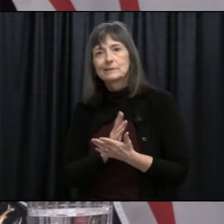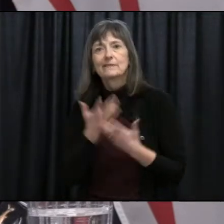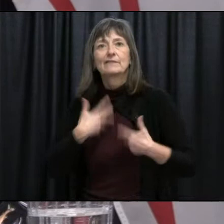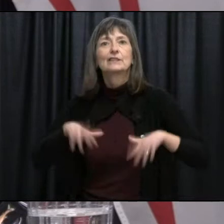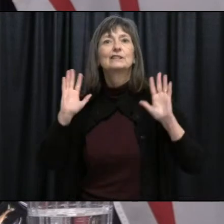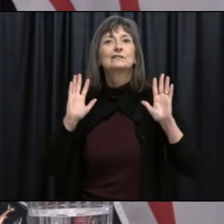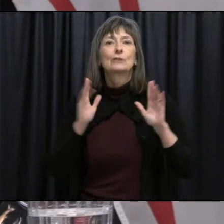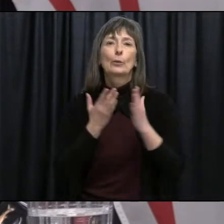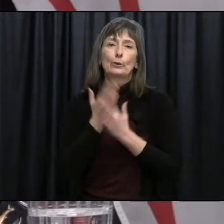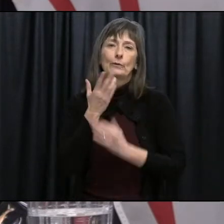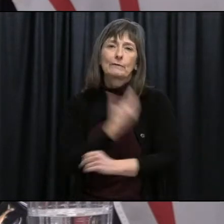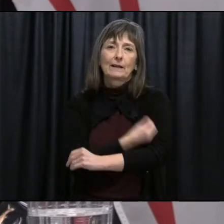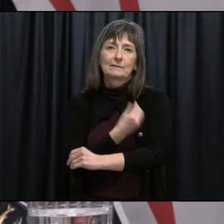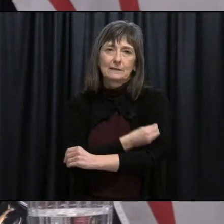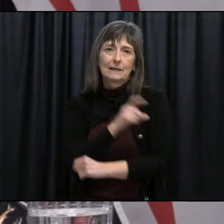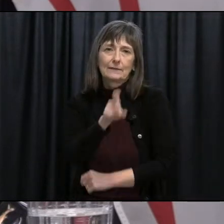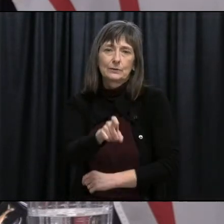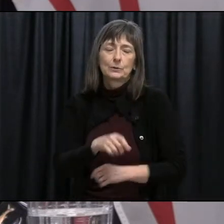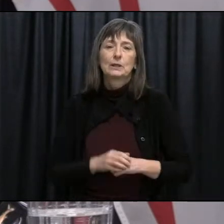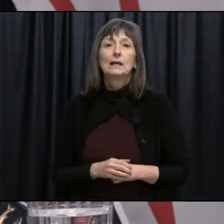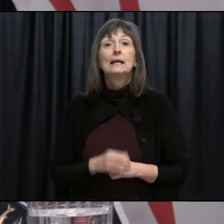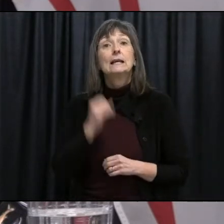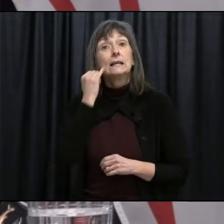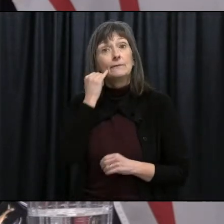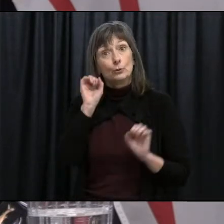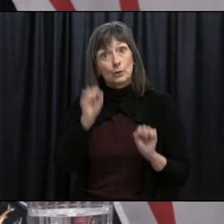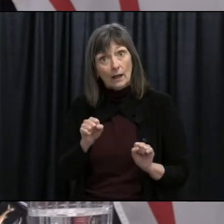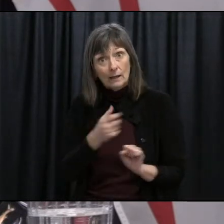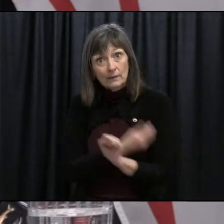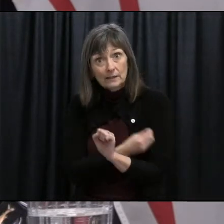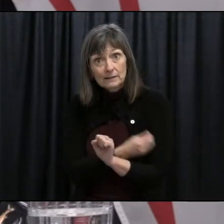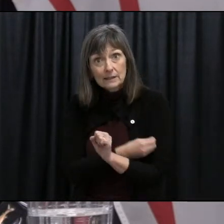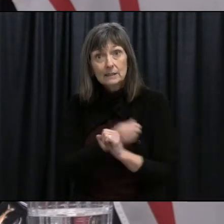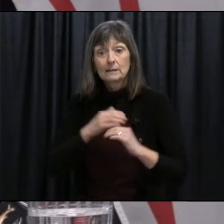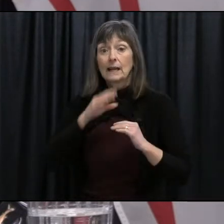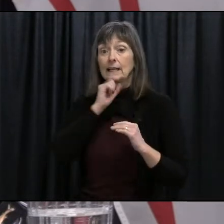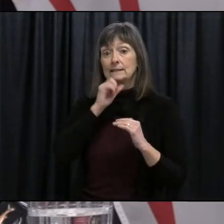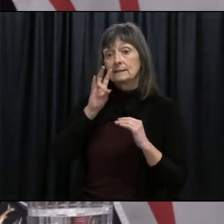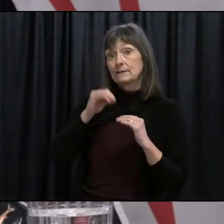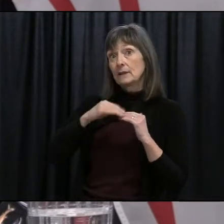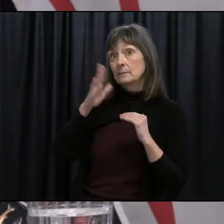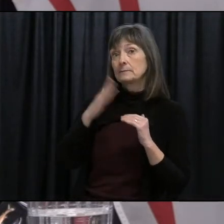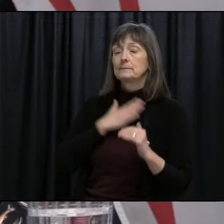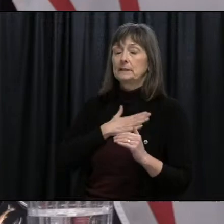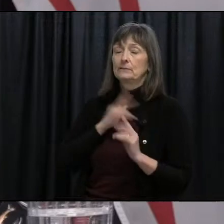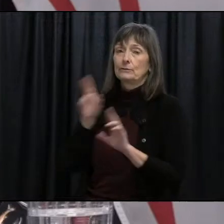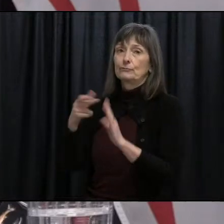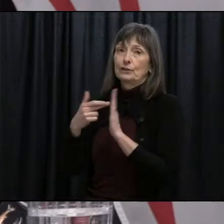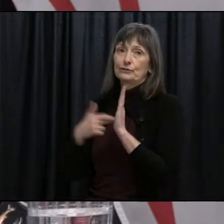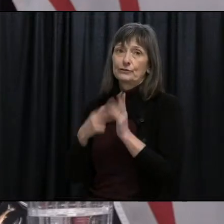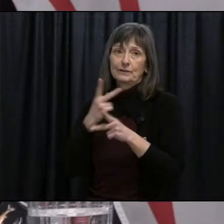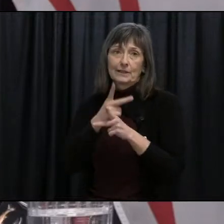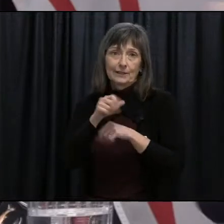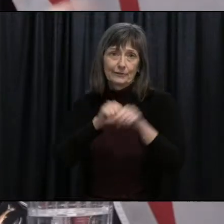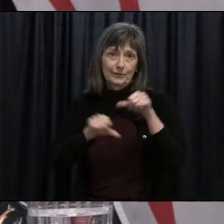for a vaccine, please make sure you register, and please look after yourselves and each other. Thank you, everybody.